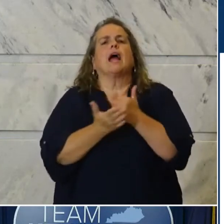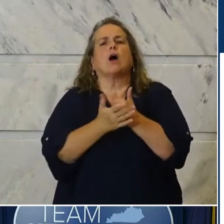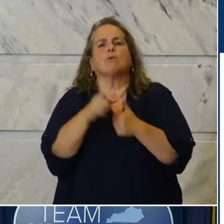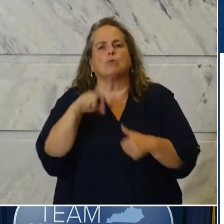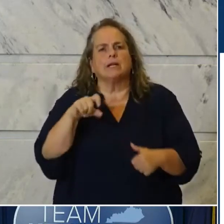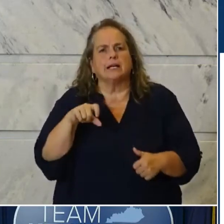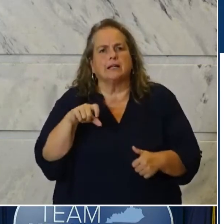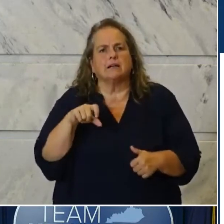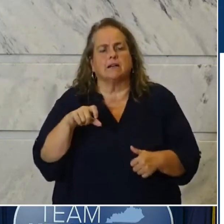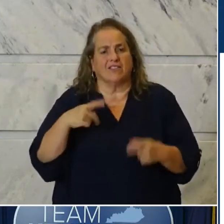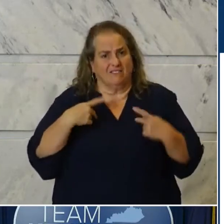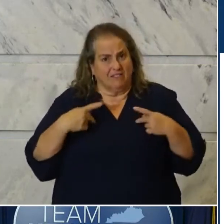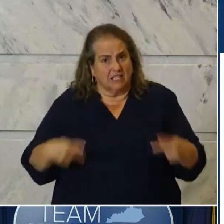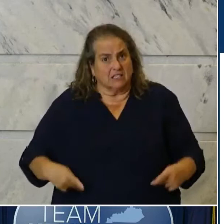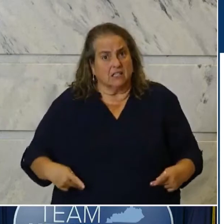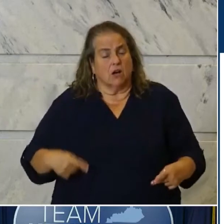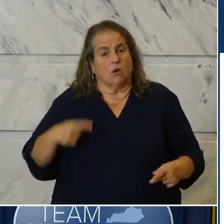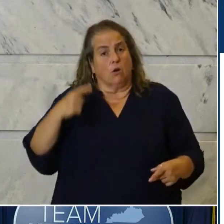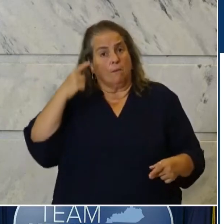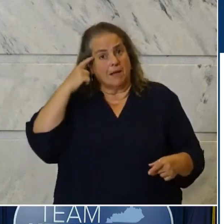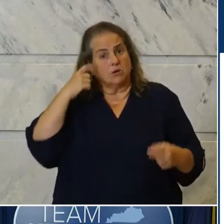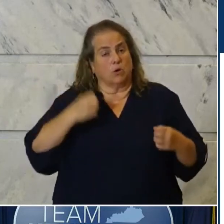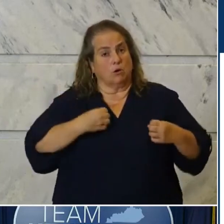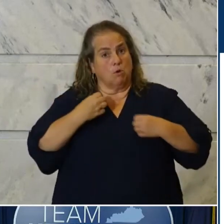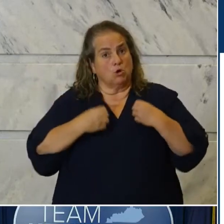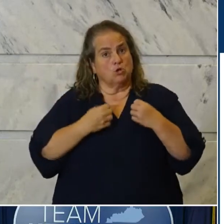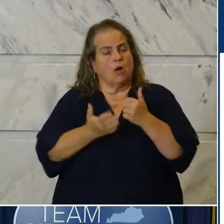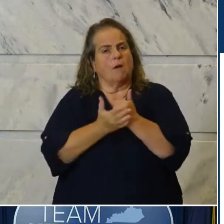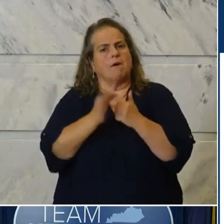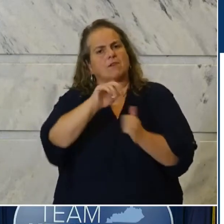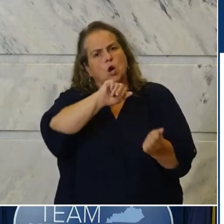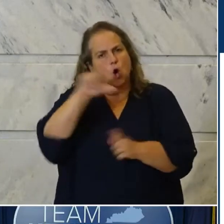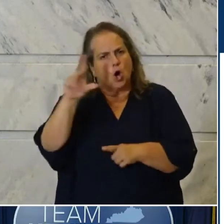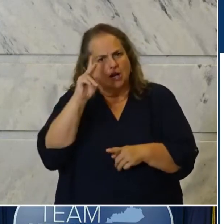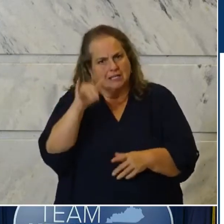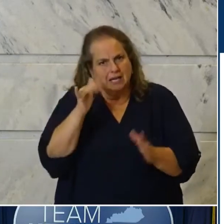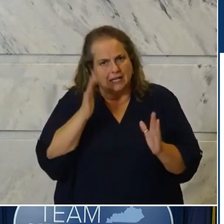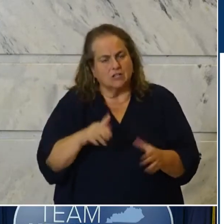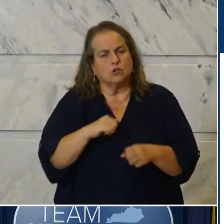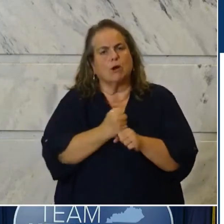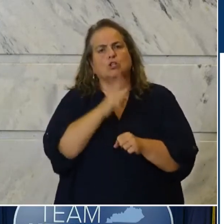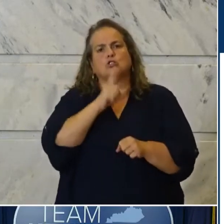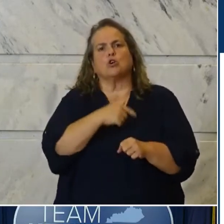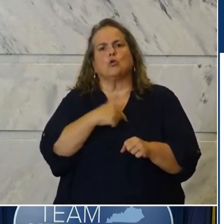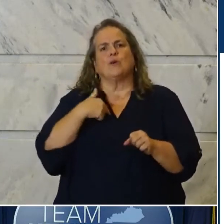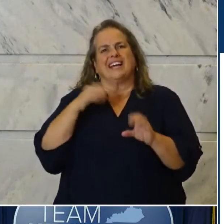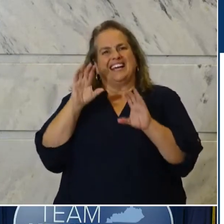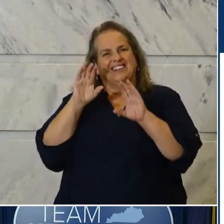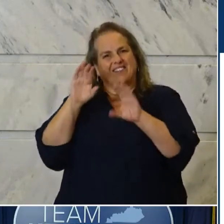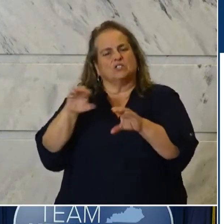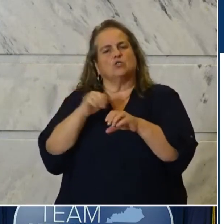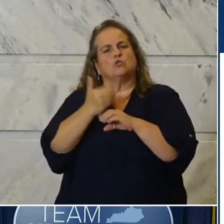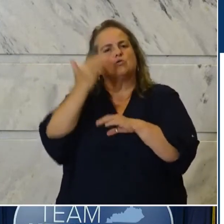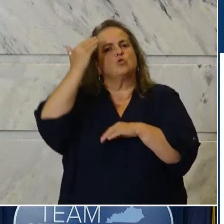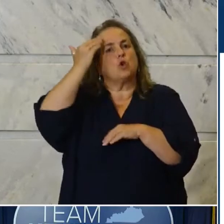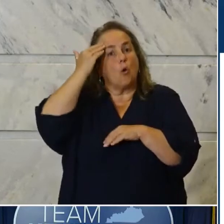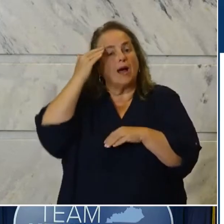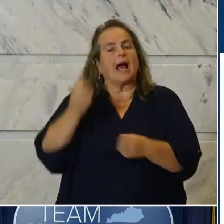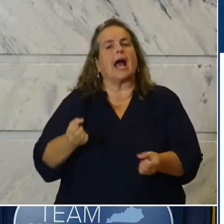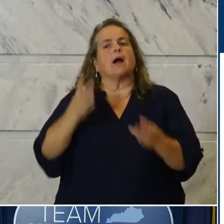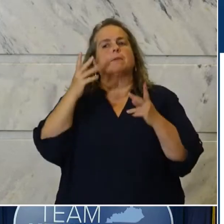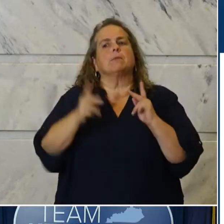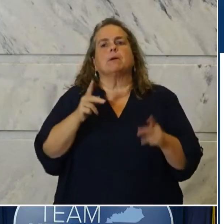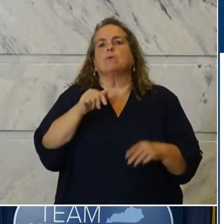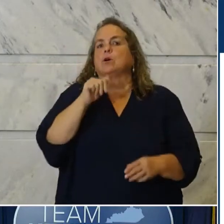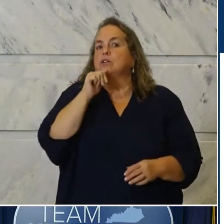health of all Kentuckians, and trying to make sure that we are investing knowing how many people are suffering